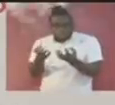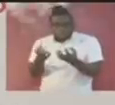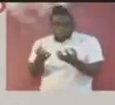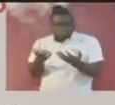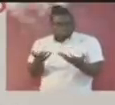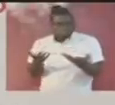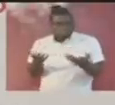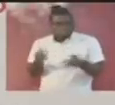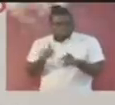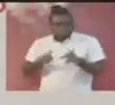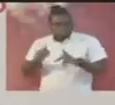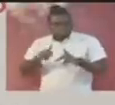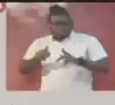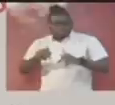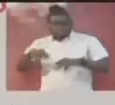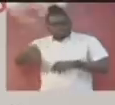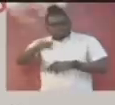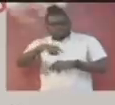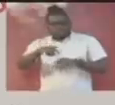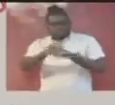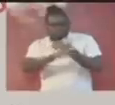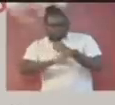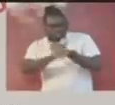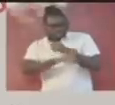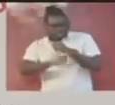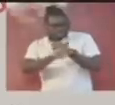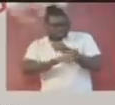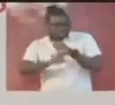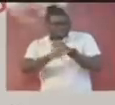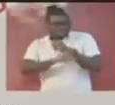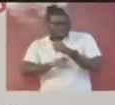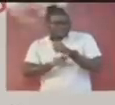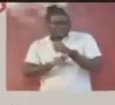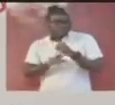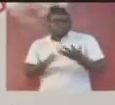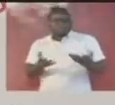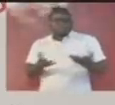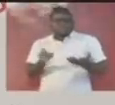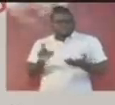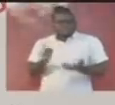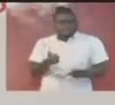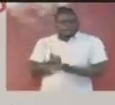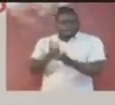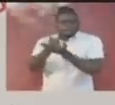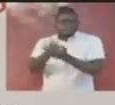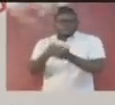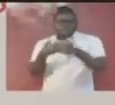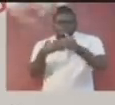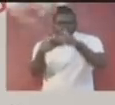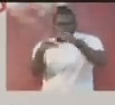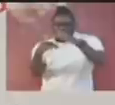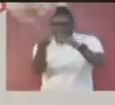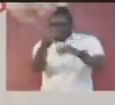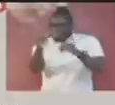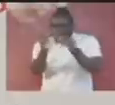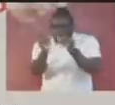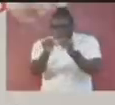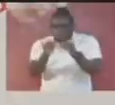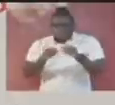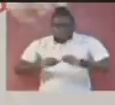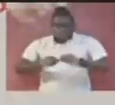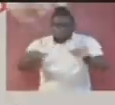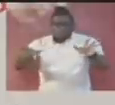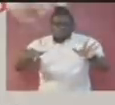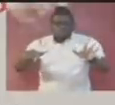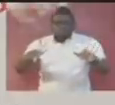or 70%. To give you an exact date at this point in time, my crystal ball doesn't take me so far